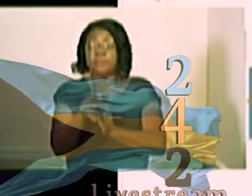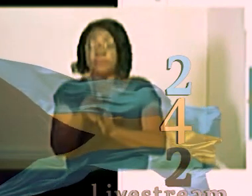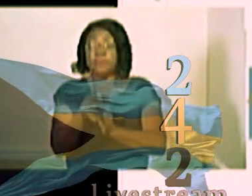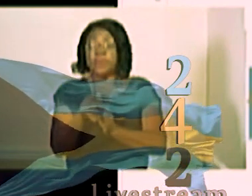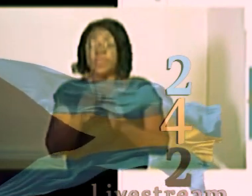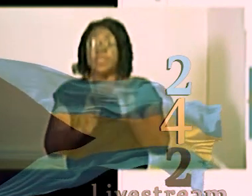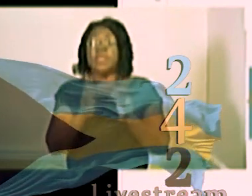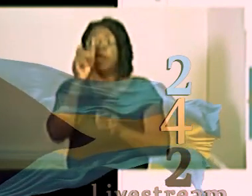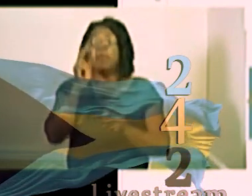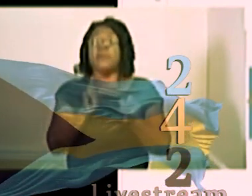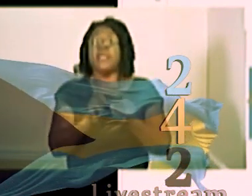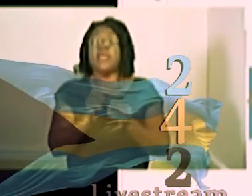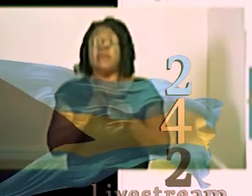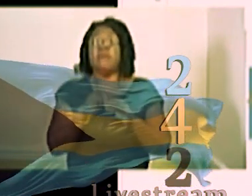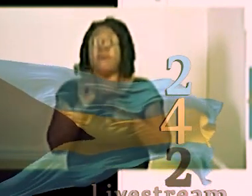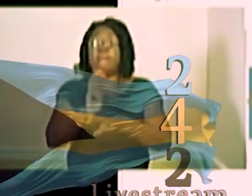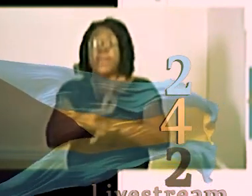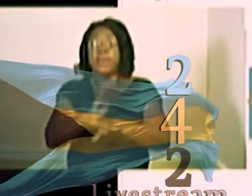The update from Bimini.